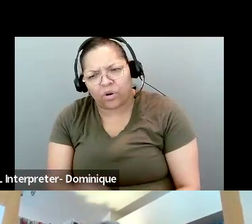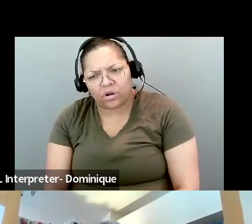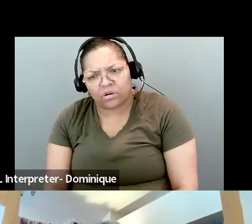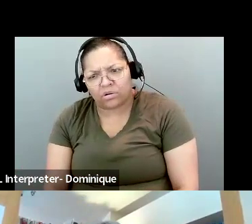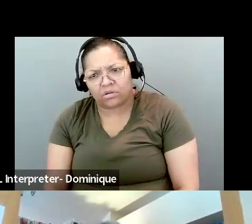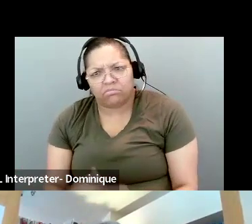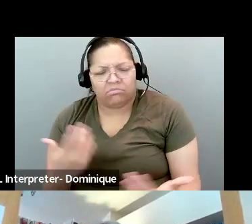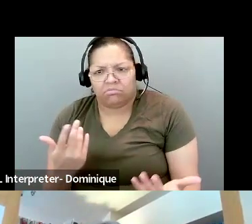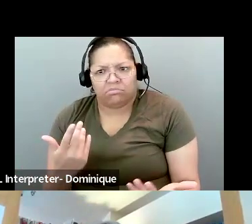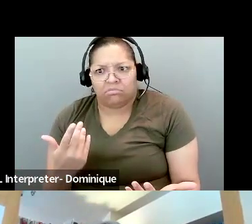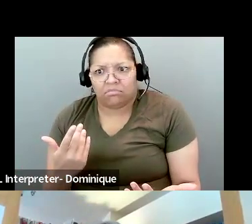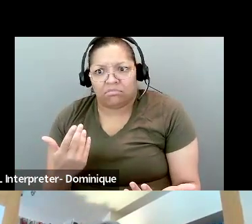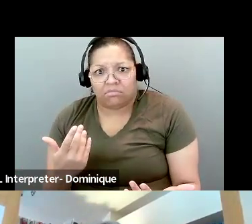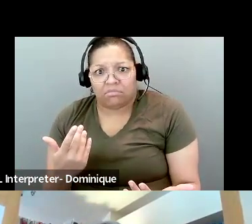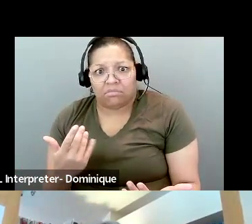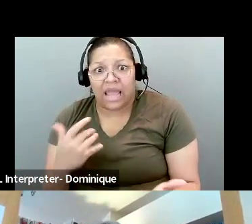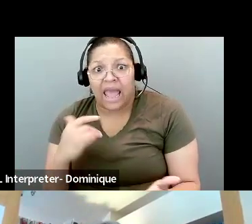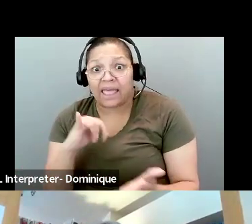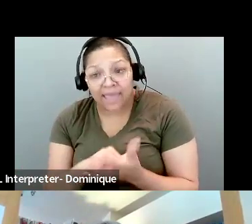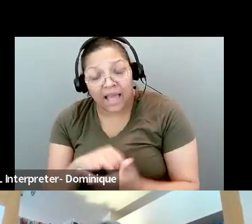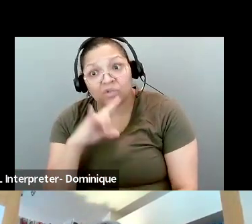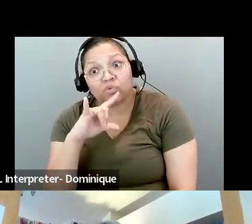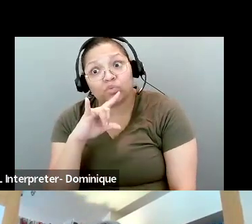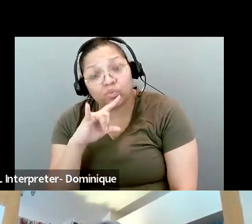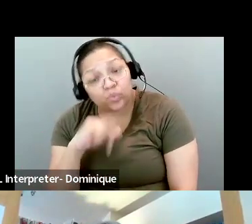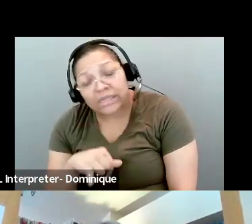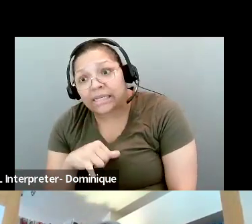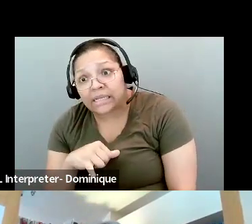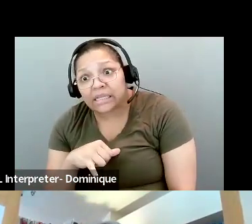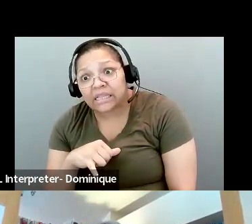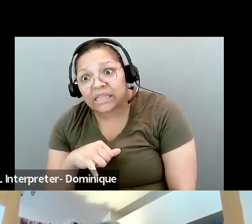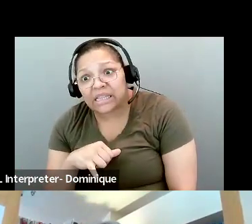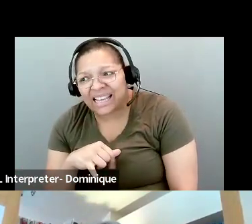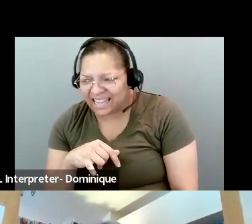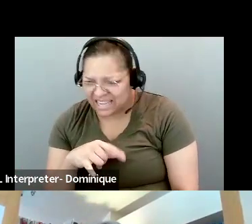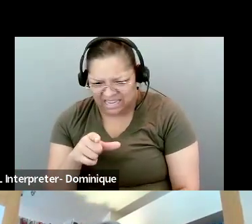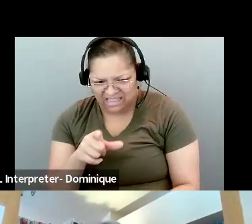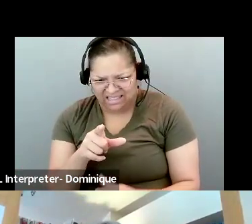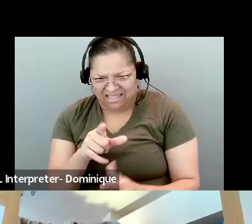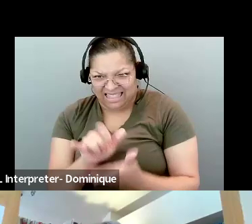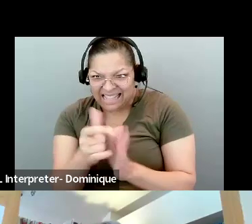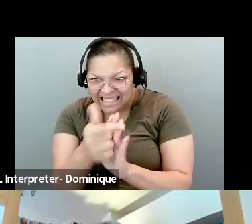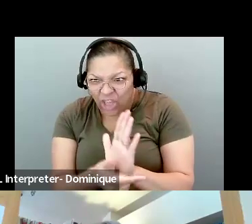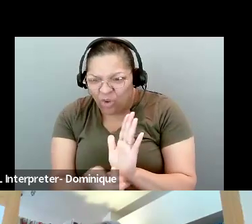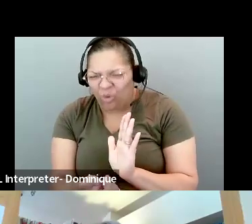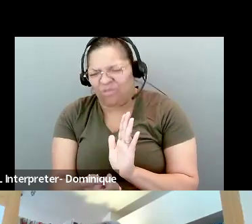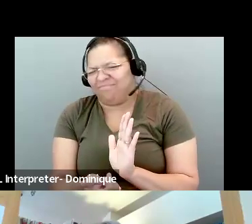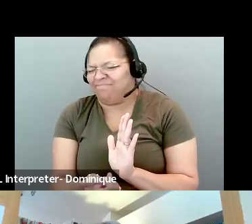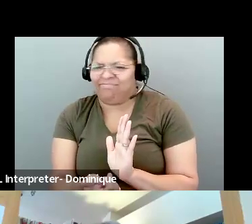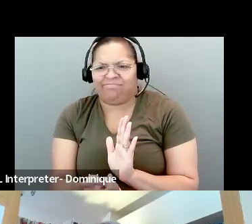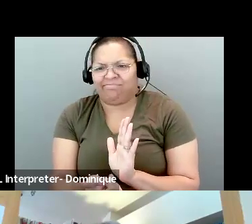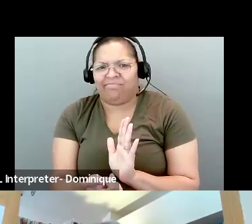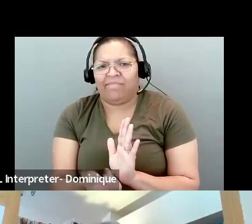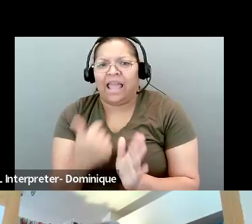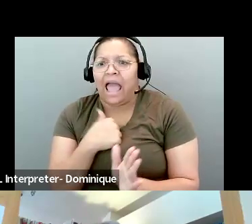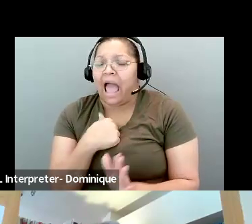And is that really within the law? That's where I tell